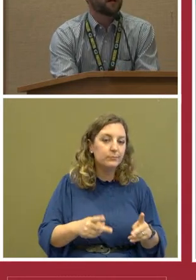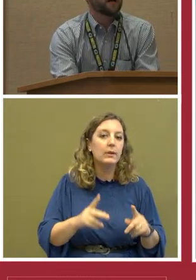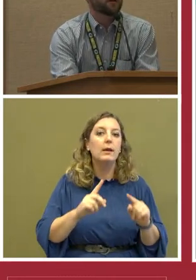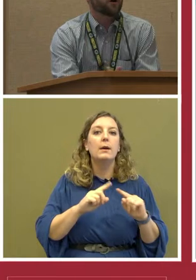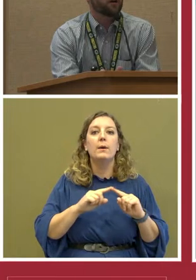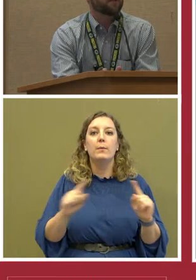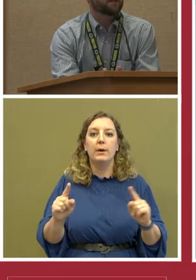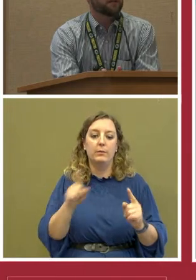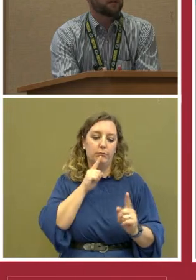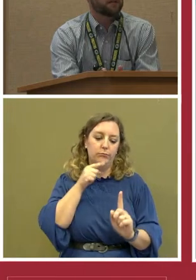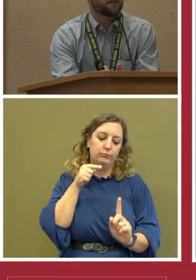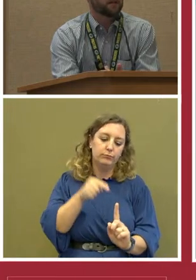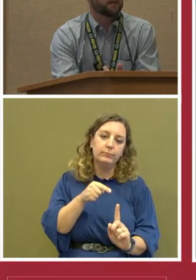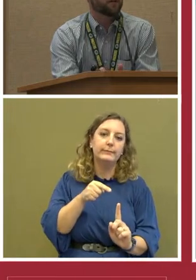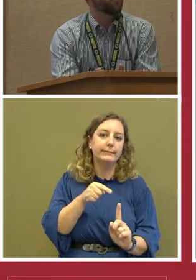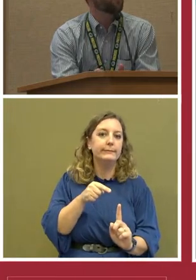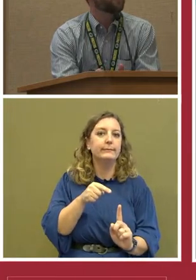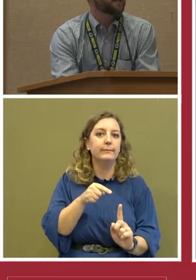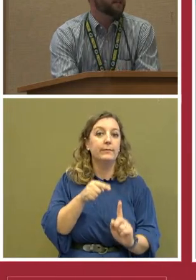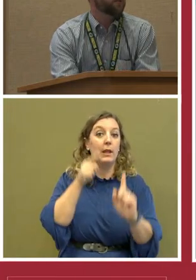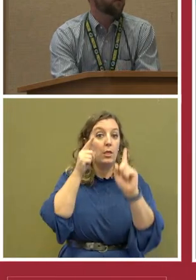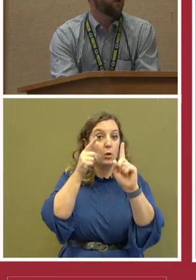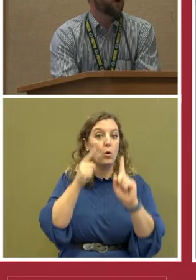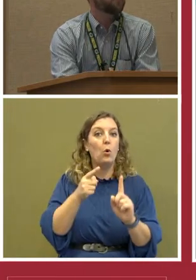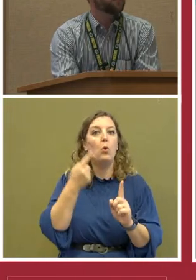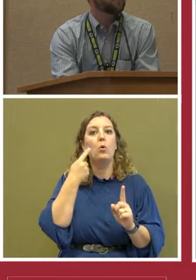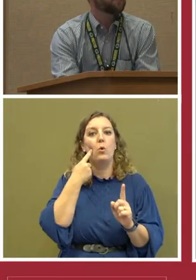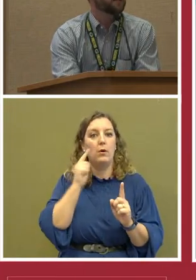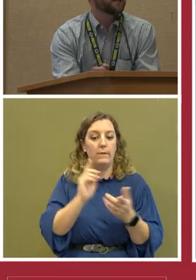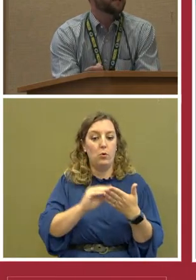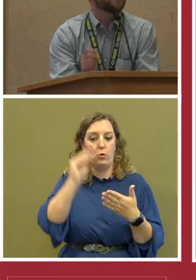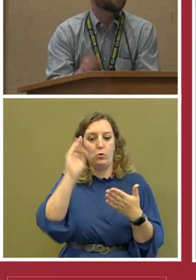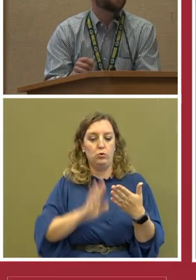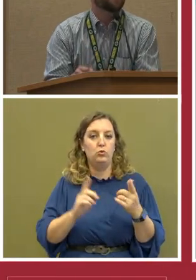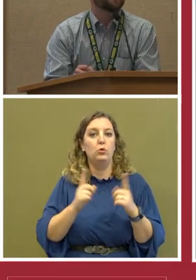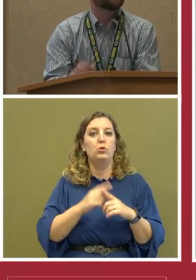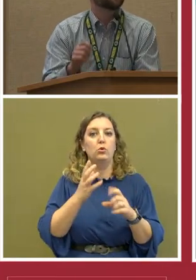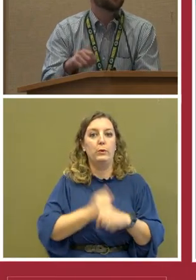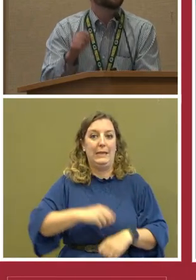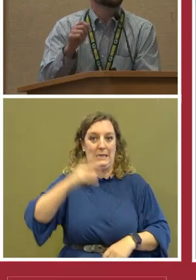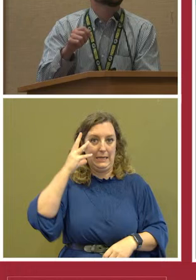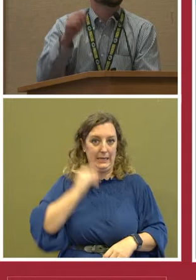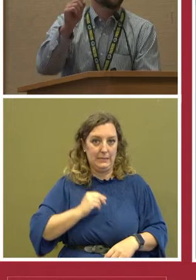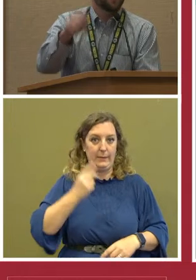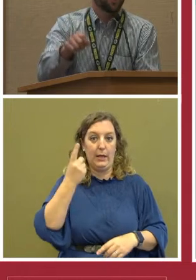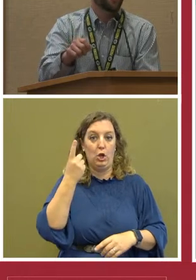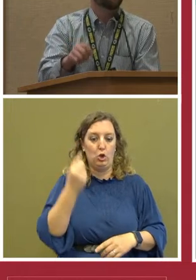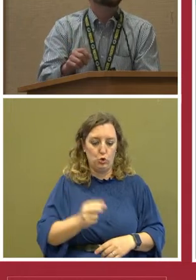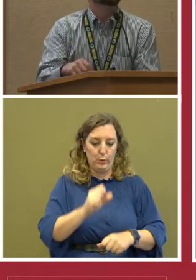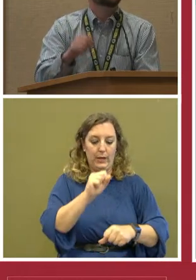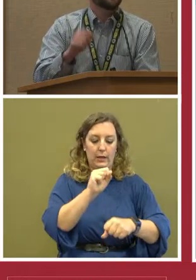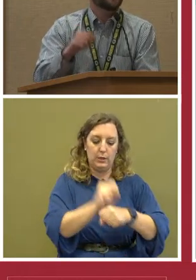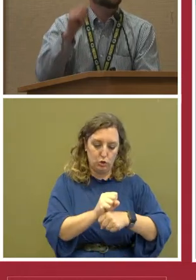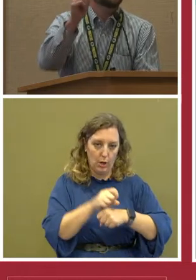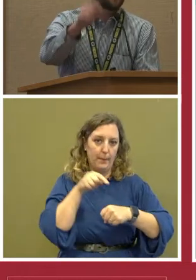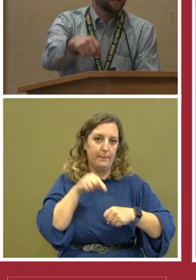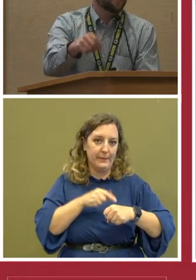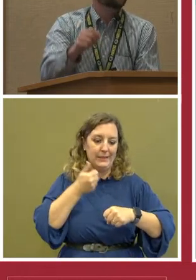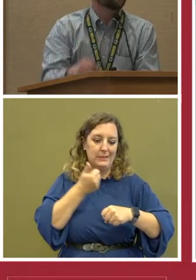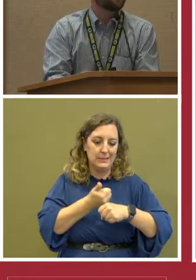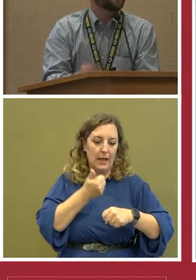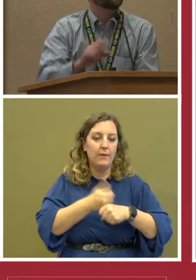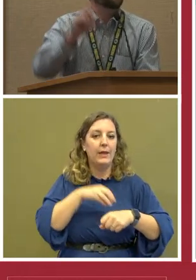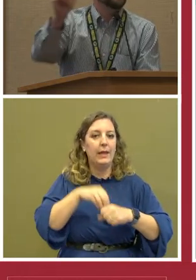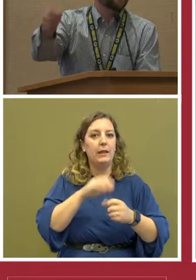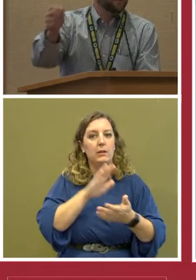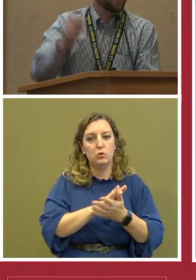But at the heart of it, the goal is for students to get experience doing the job in the